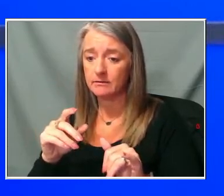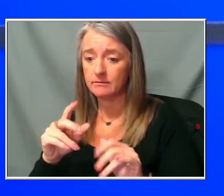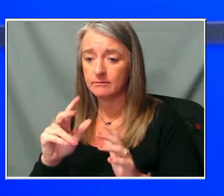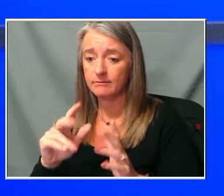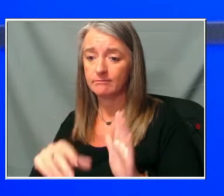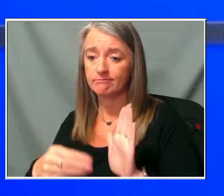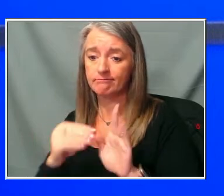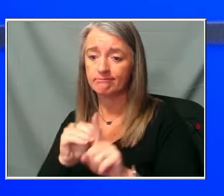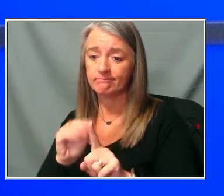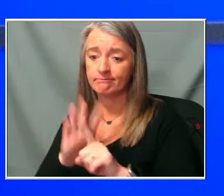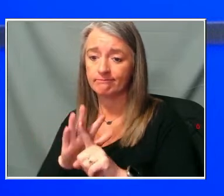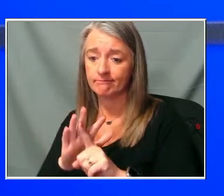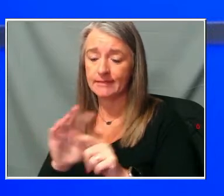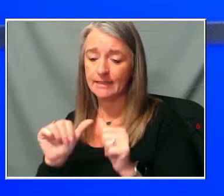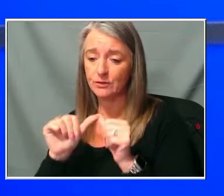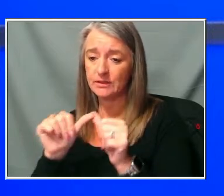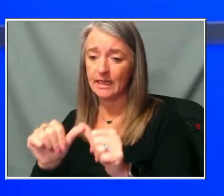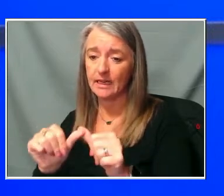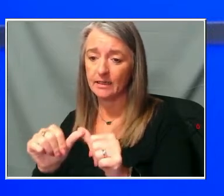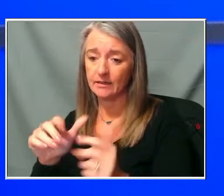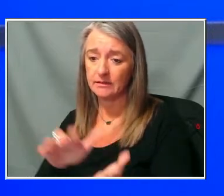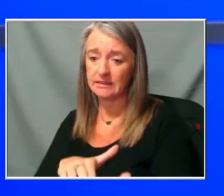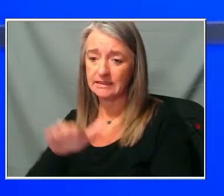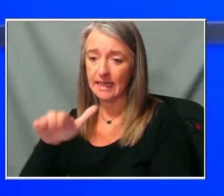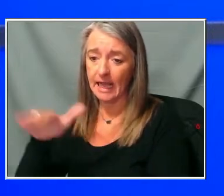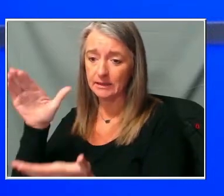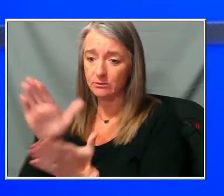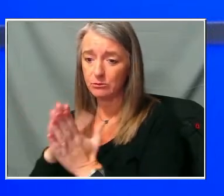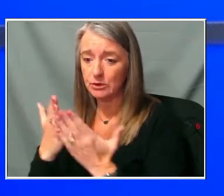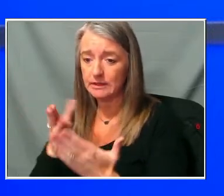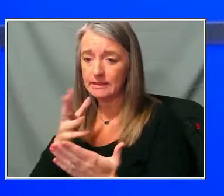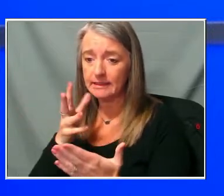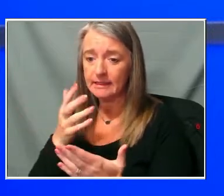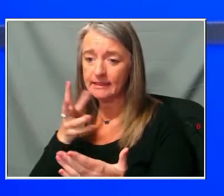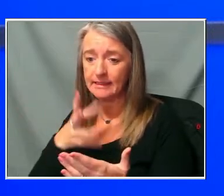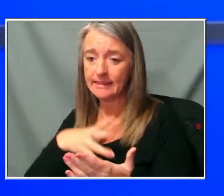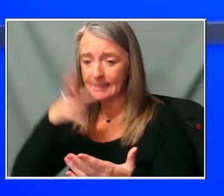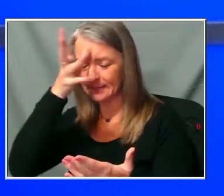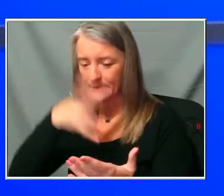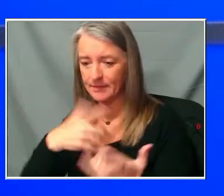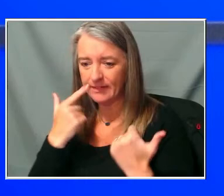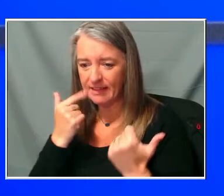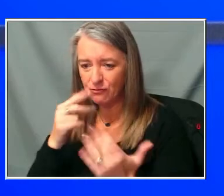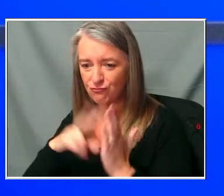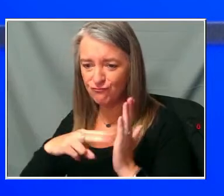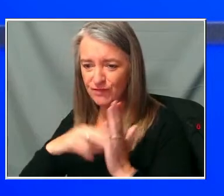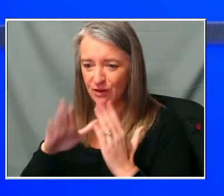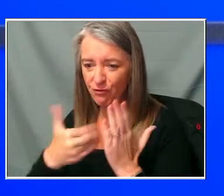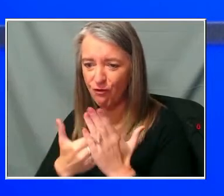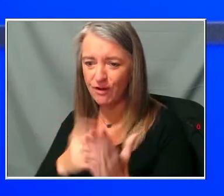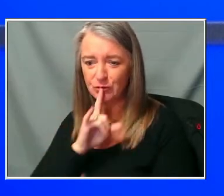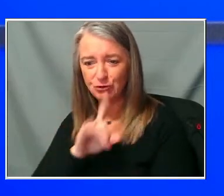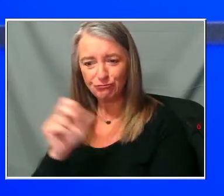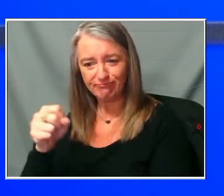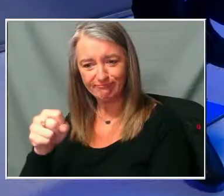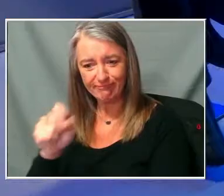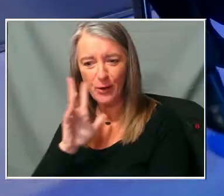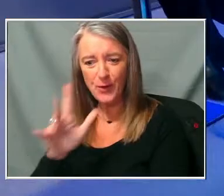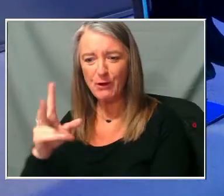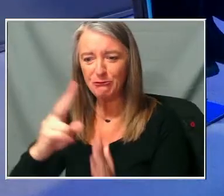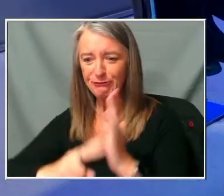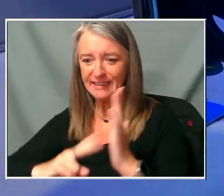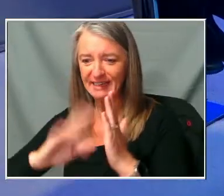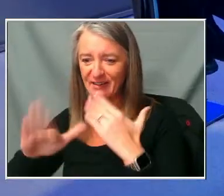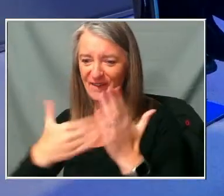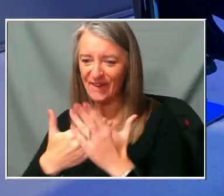in just stacks of books, and these doctors and ladies would just laugh. You gonna read all those? I'm like, yeah, I sure am. What else you got to do?